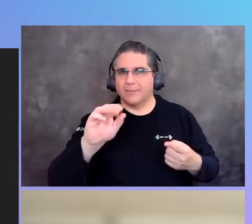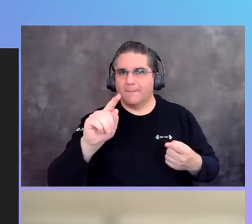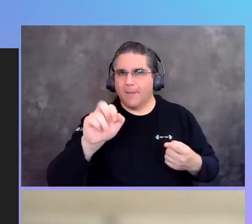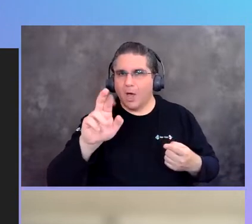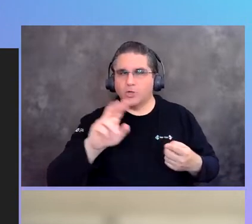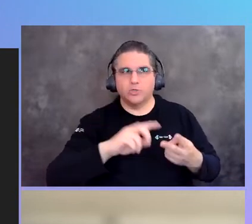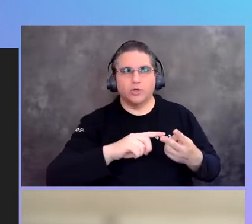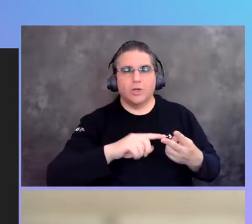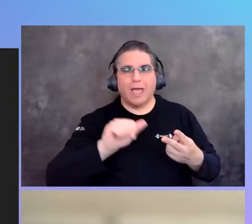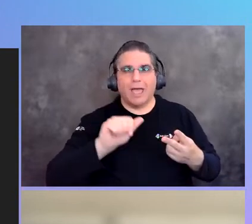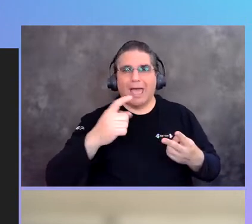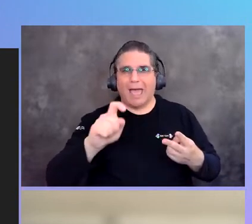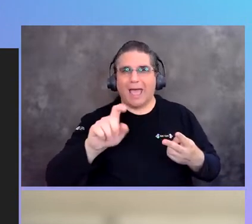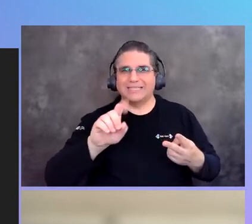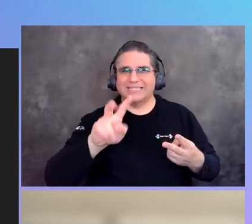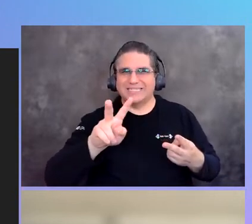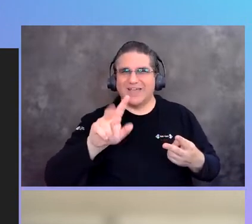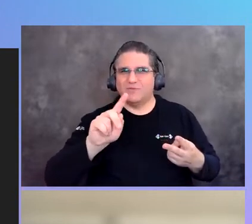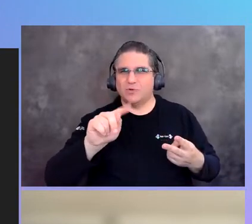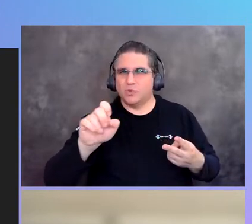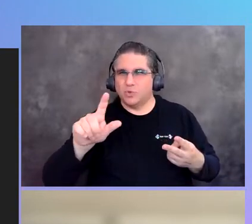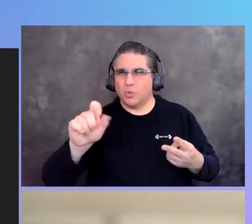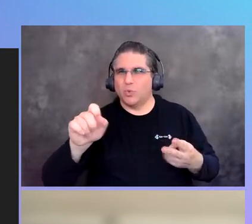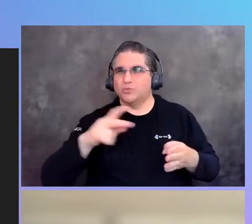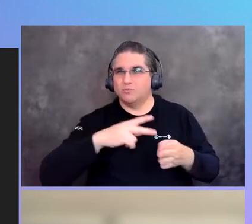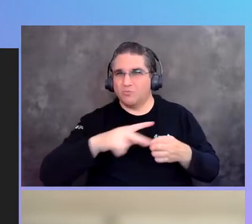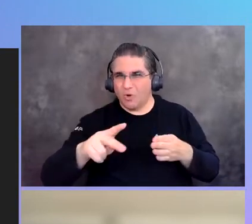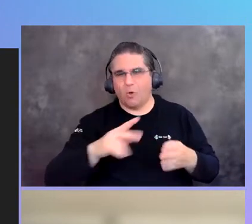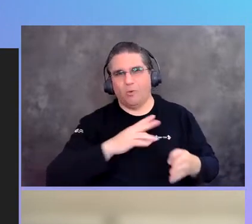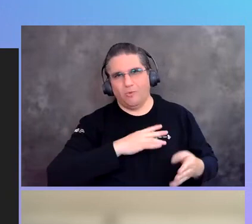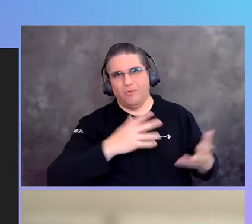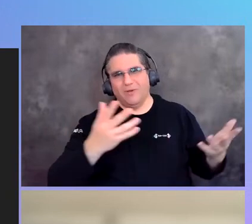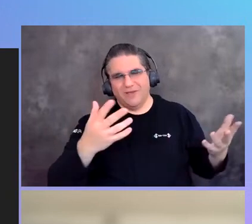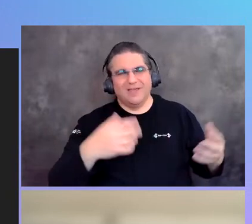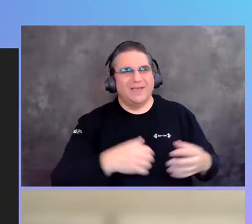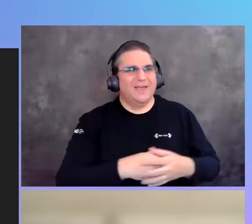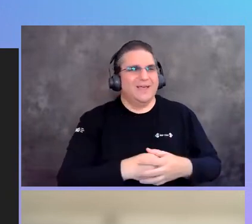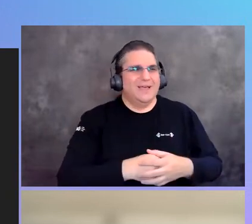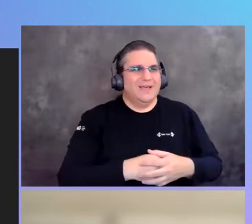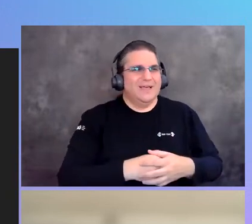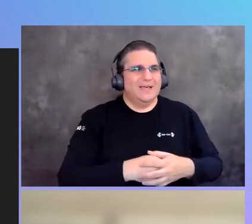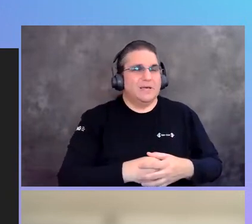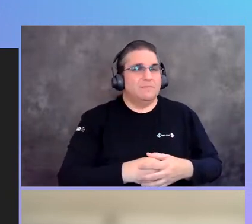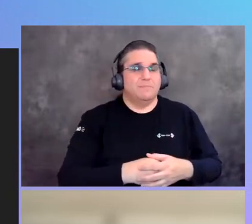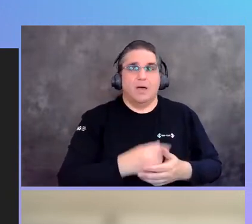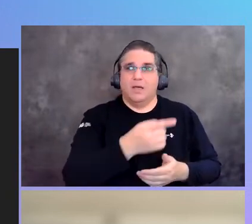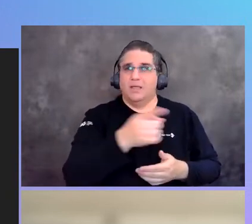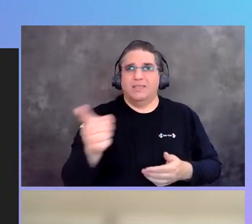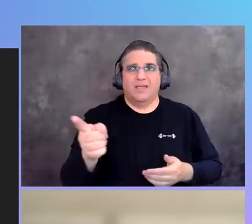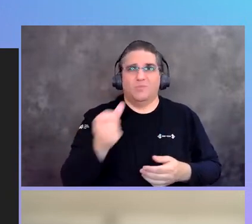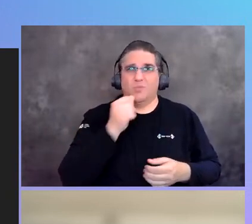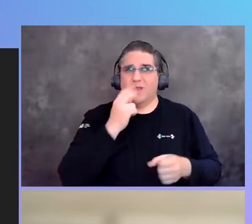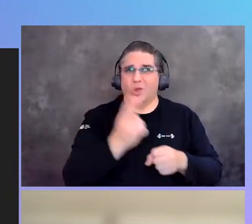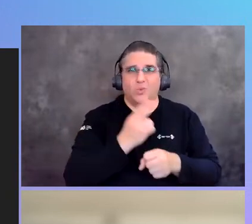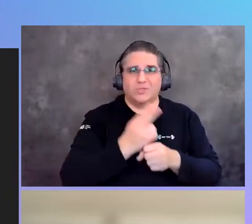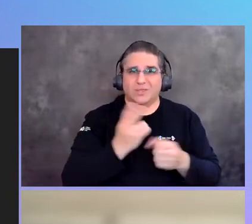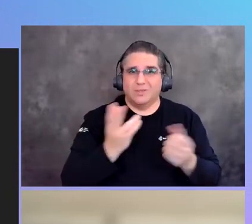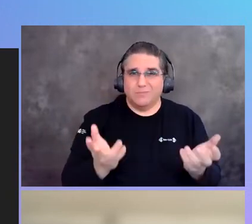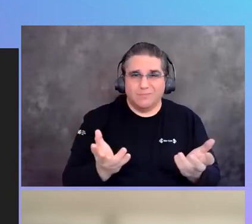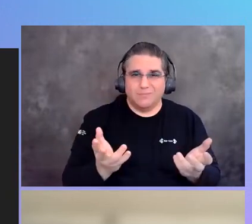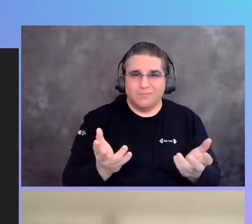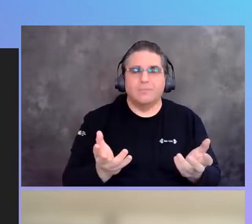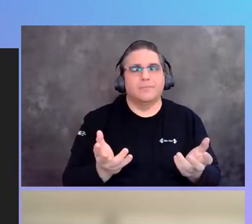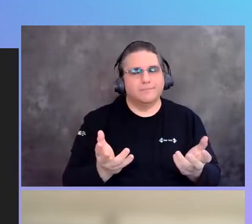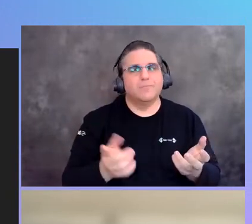Axe DevTools Pro, sorry. But they wasn't really been using, and that was frustration. And that was daily down to a